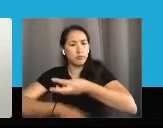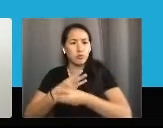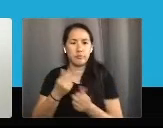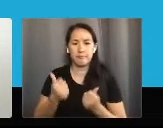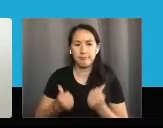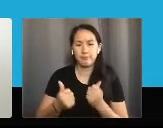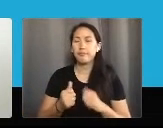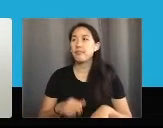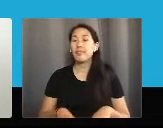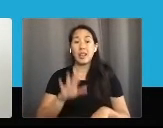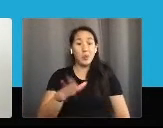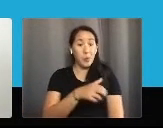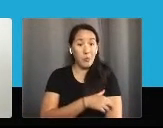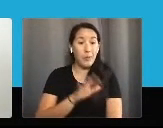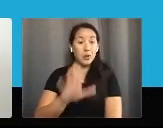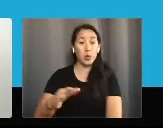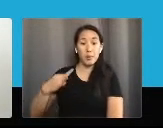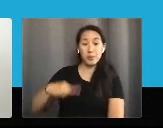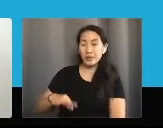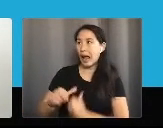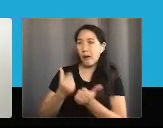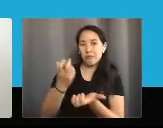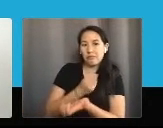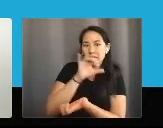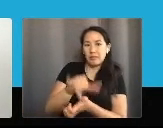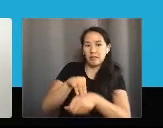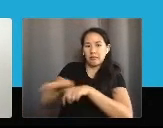using your power and your privilege to create change?